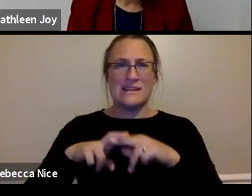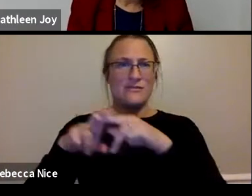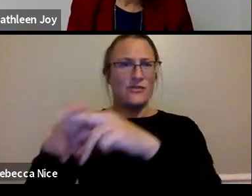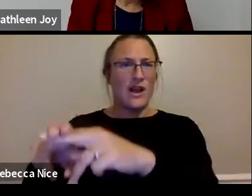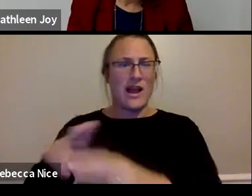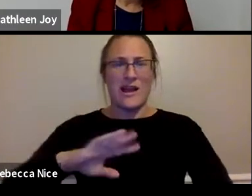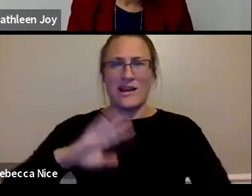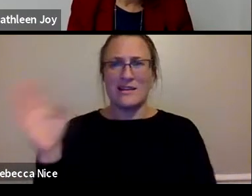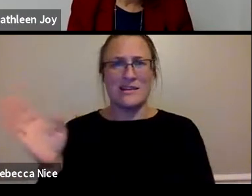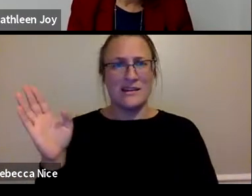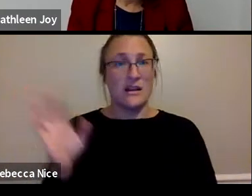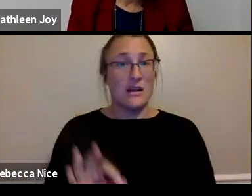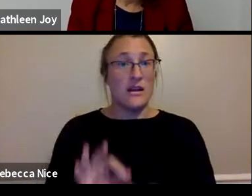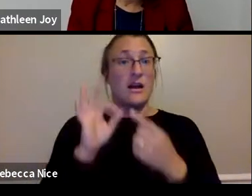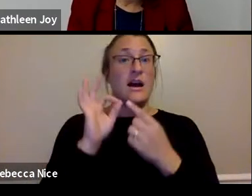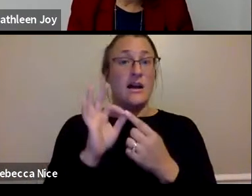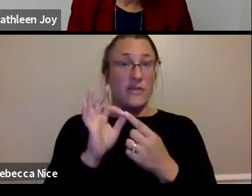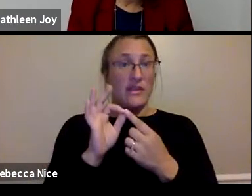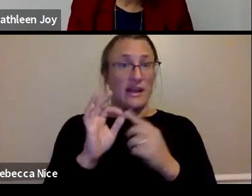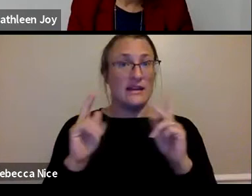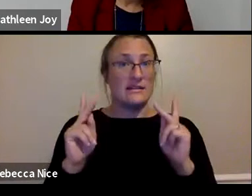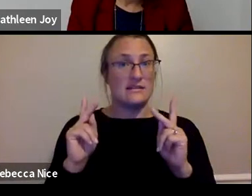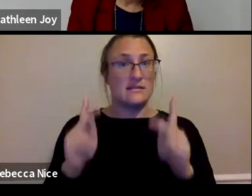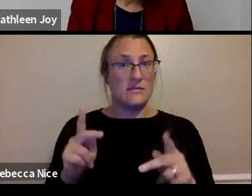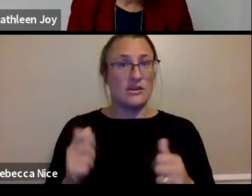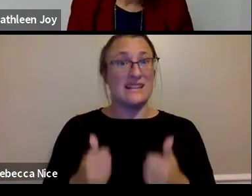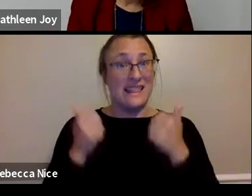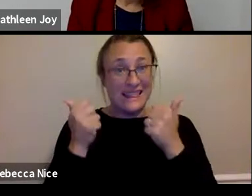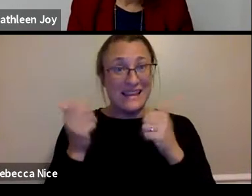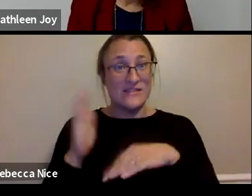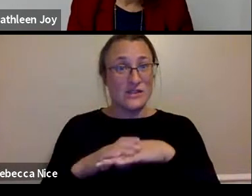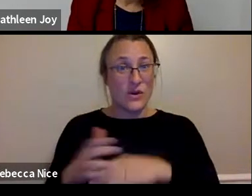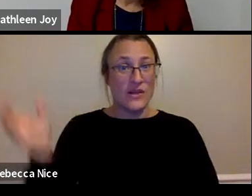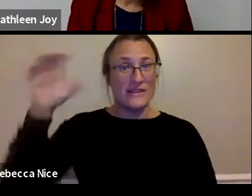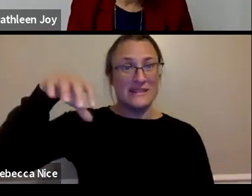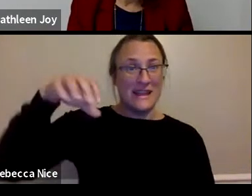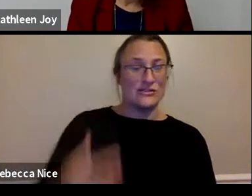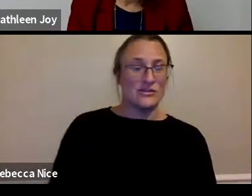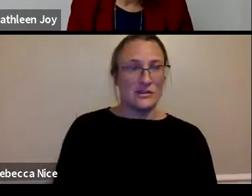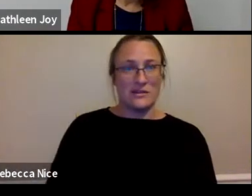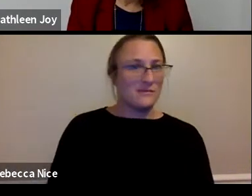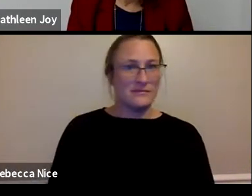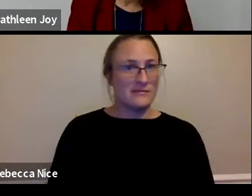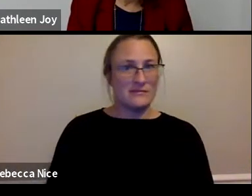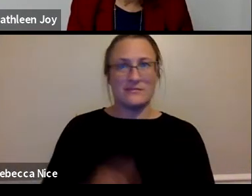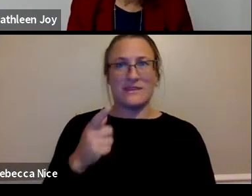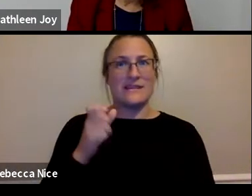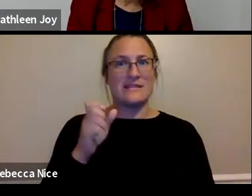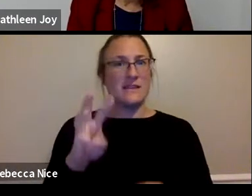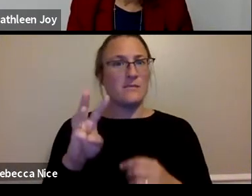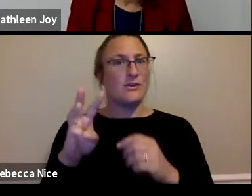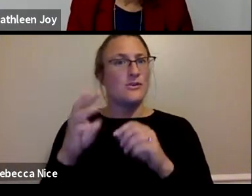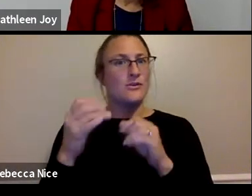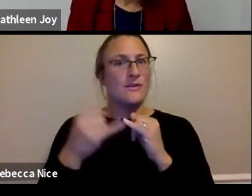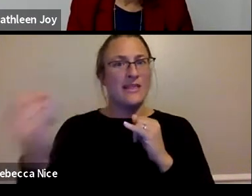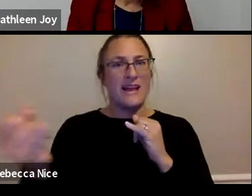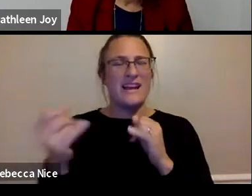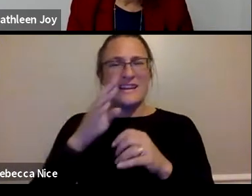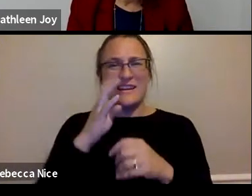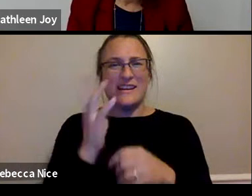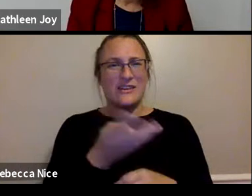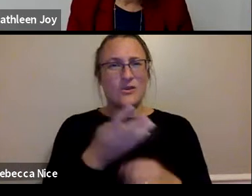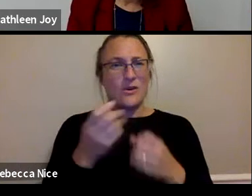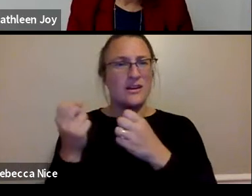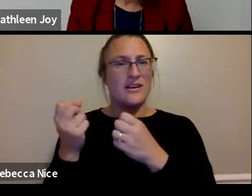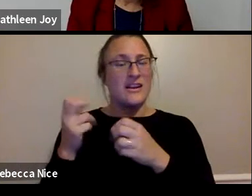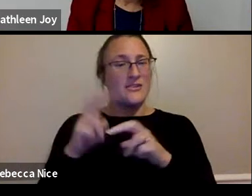an individual lived atop one of the originating stations. Aside from the fact that the N&W line extensions would ignore travelers from most